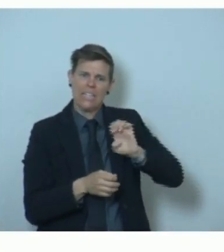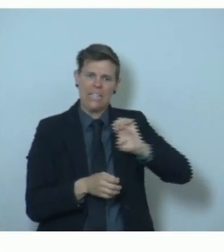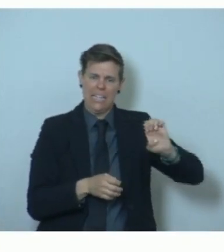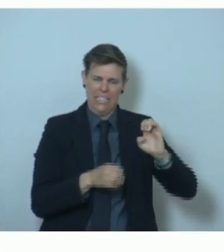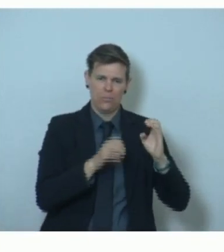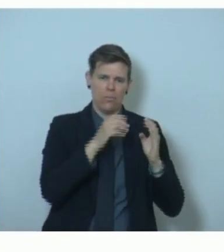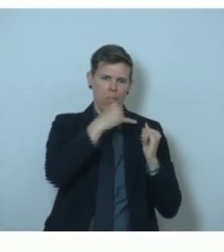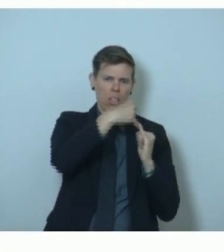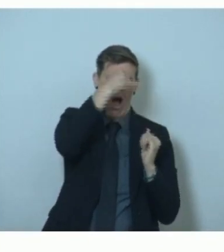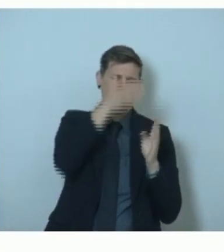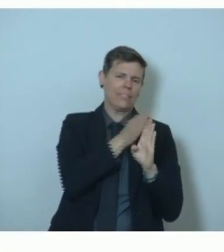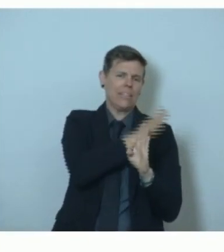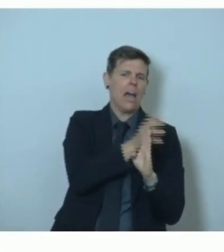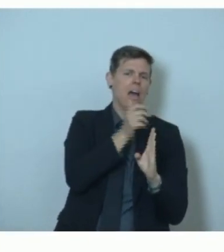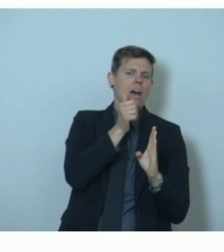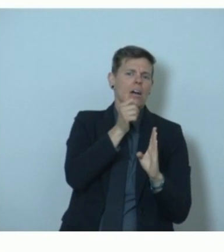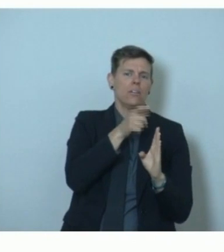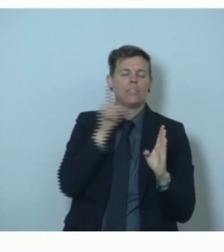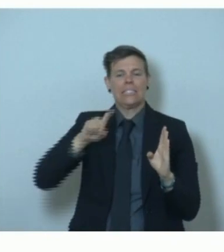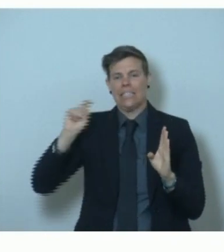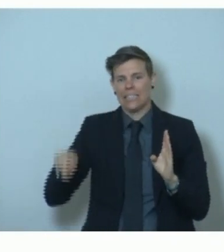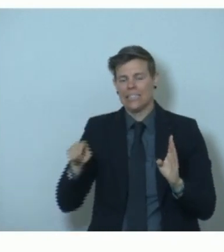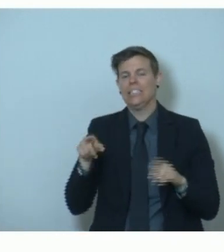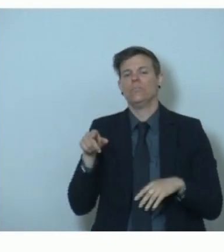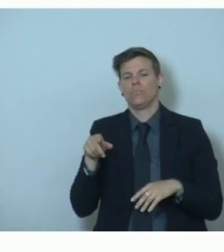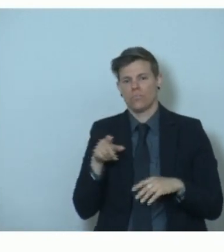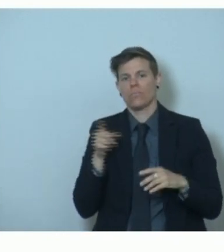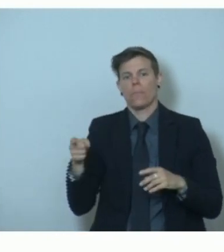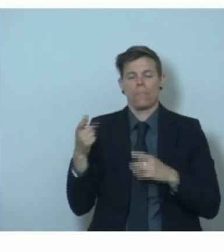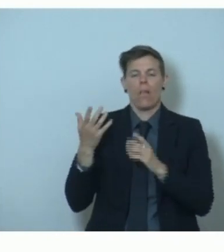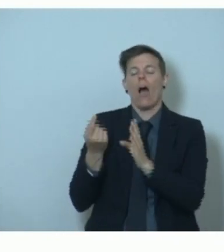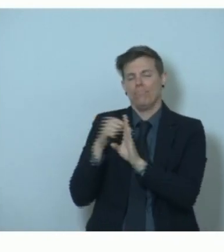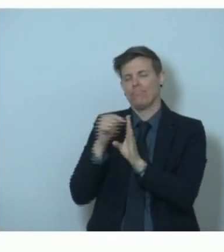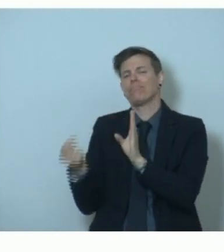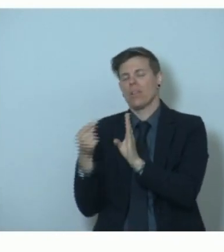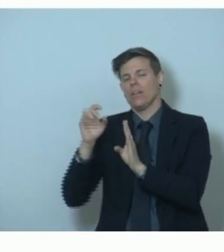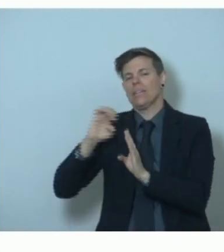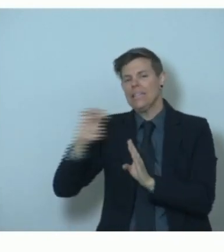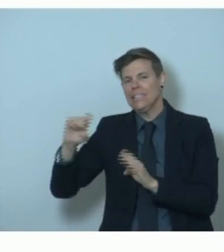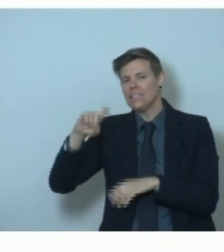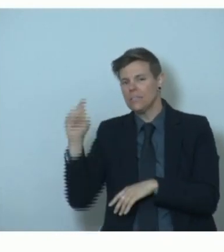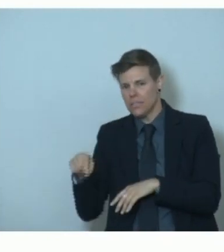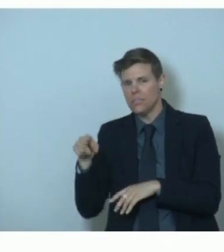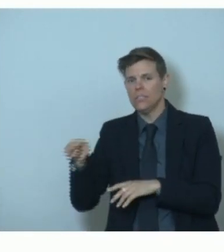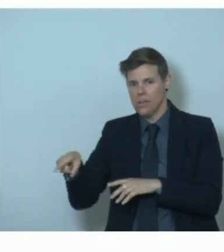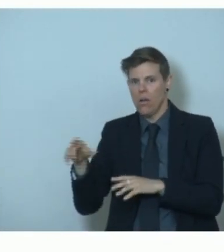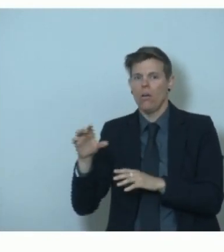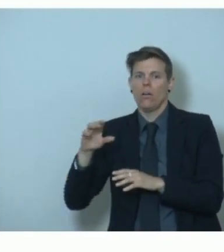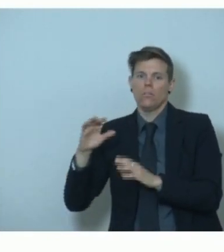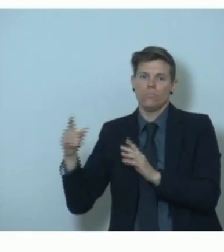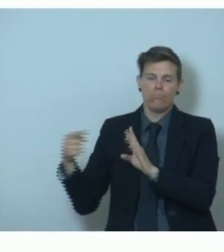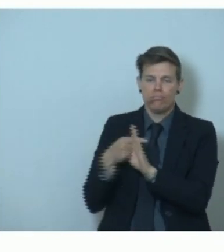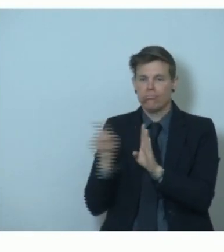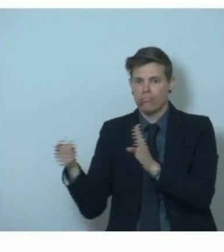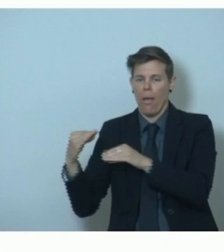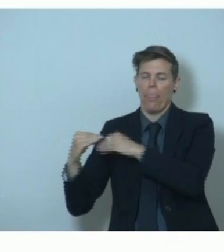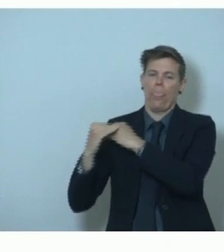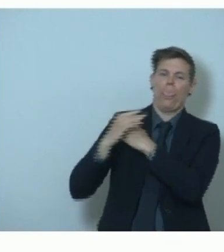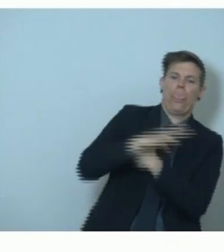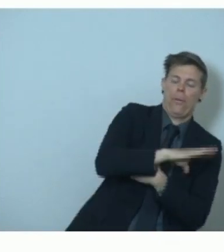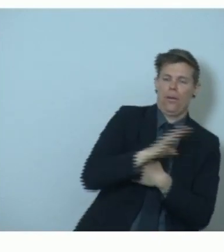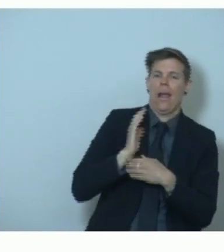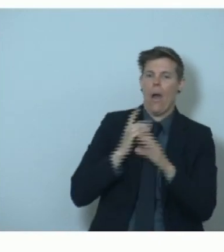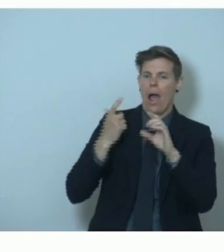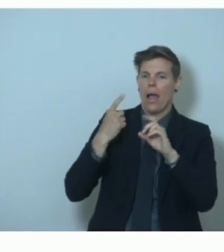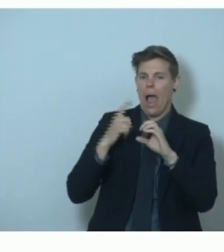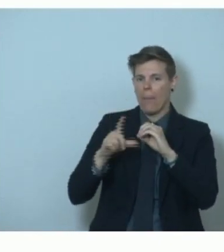into Texas for recreational activities and brought back the virus to this state. Southwest, you can see we're concerned, but